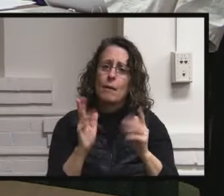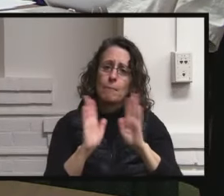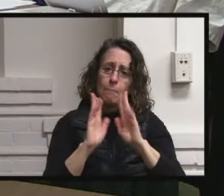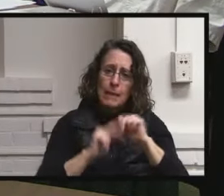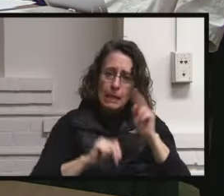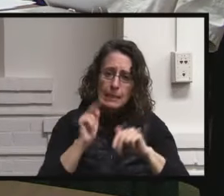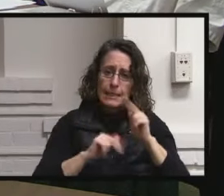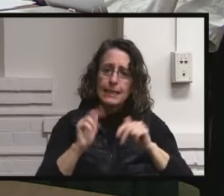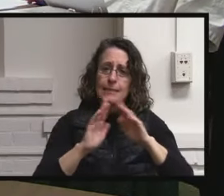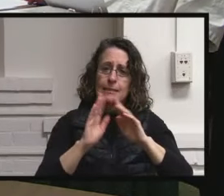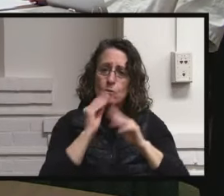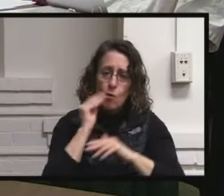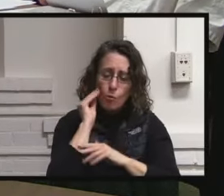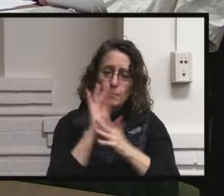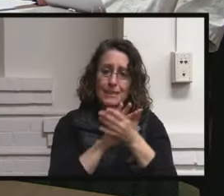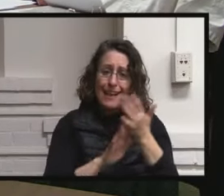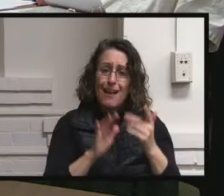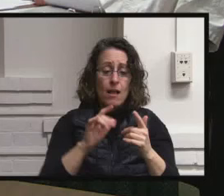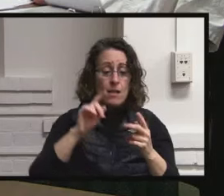development and